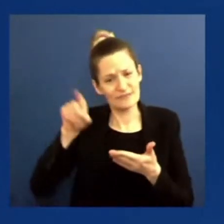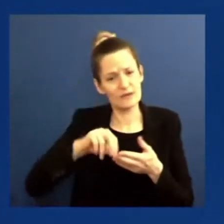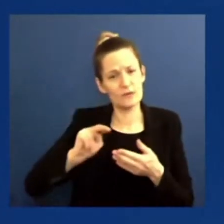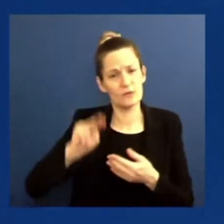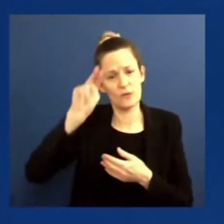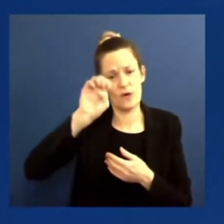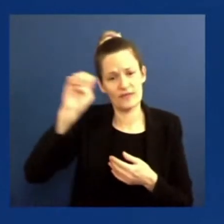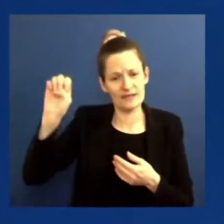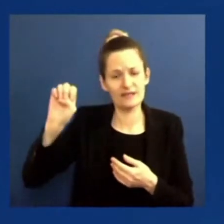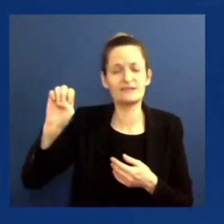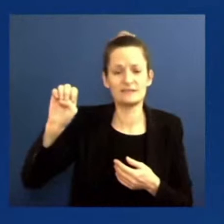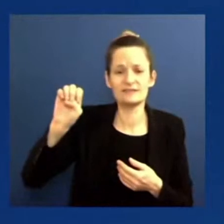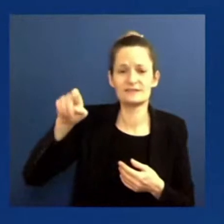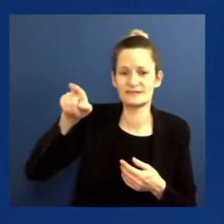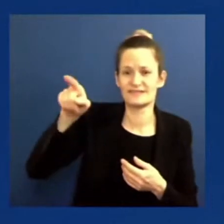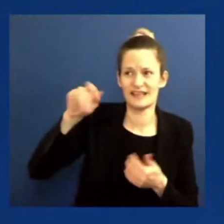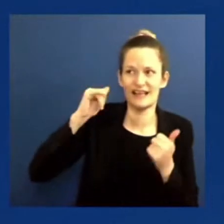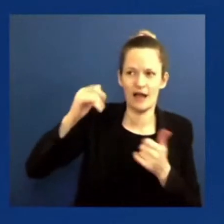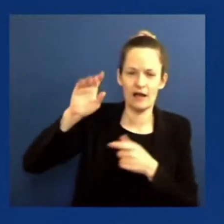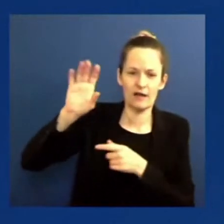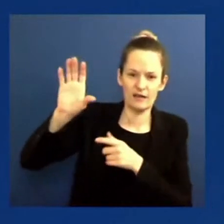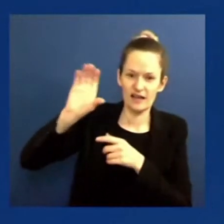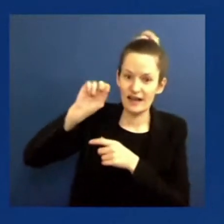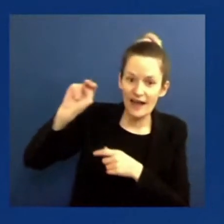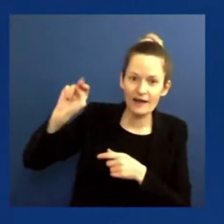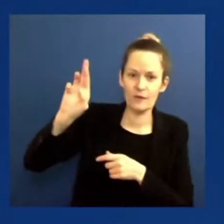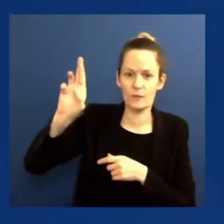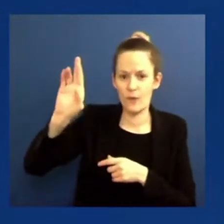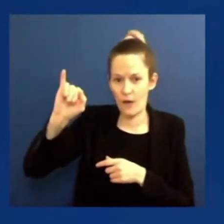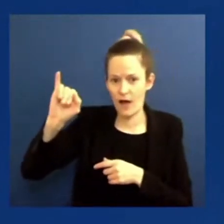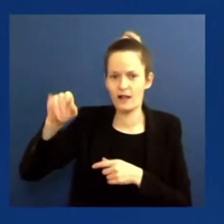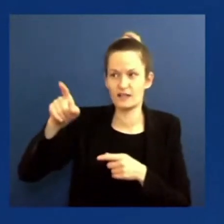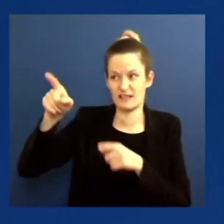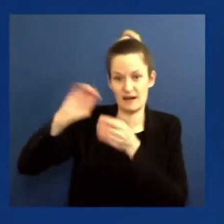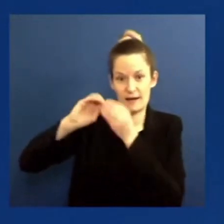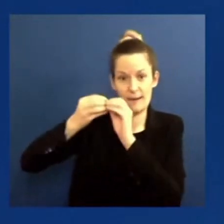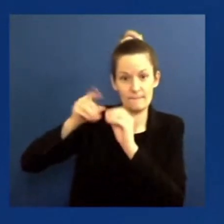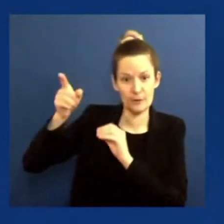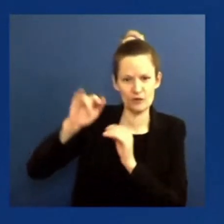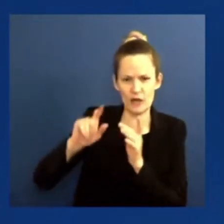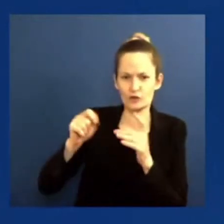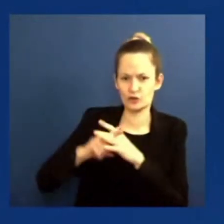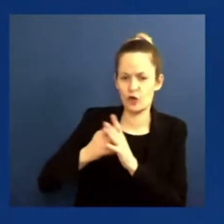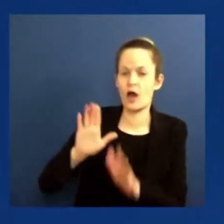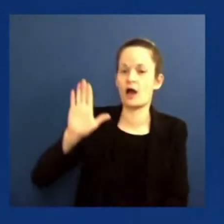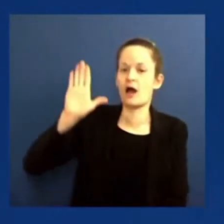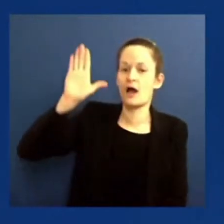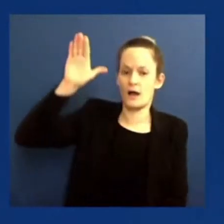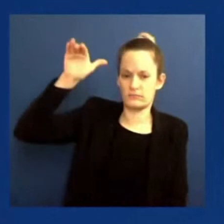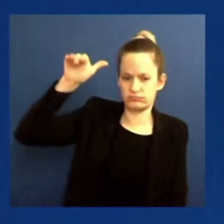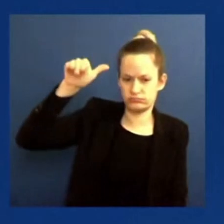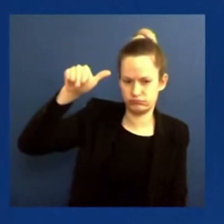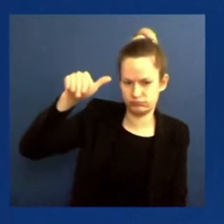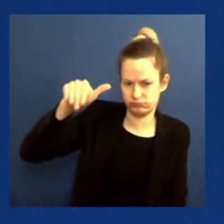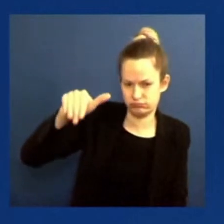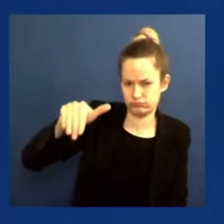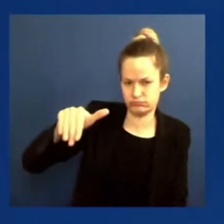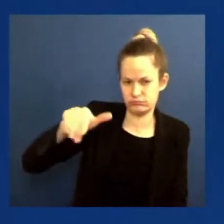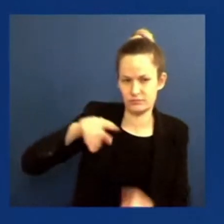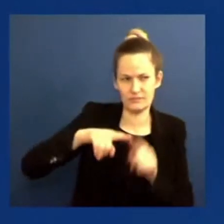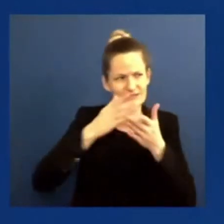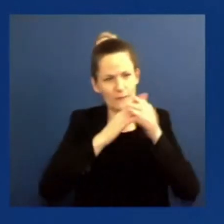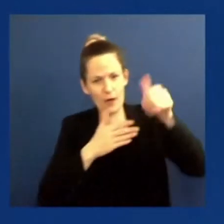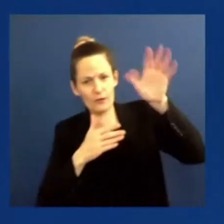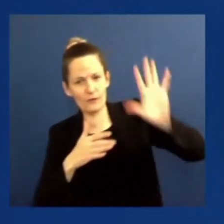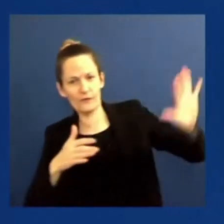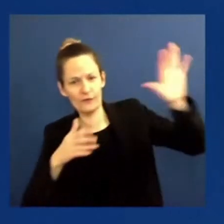to come down. That also means that some areas are higher than they had been before, but overall, nationally, the case numbers are